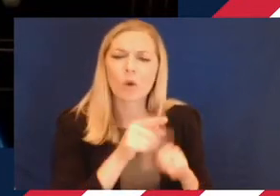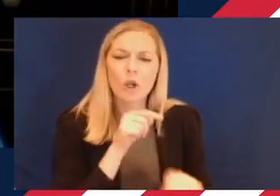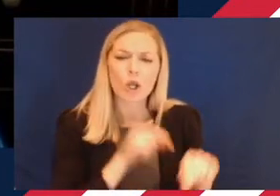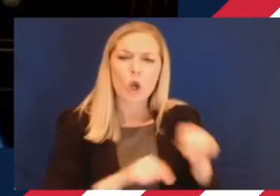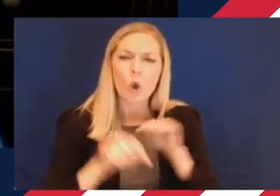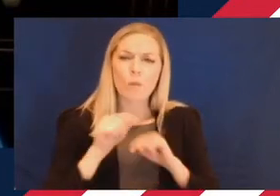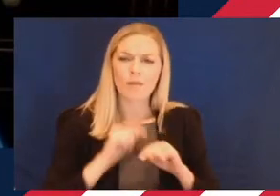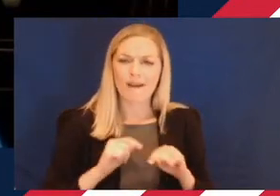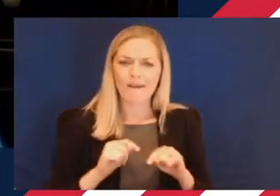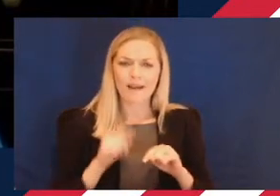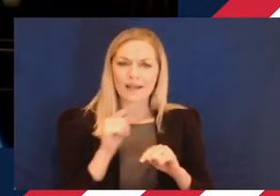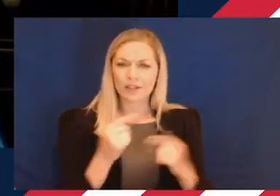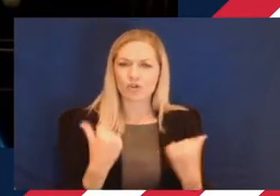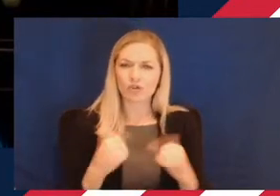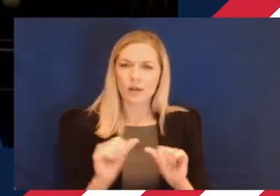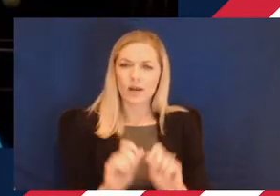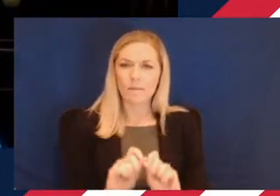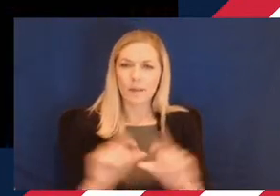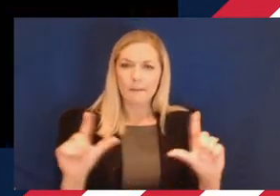up.